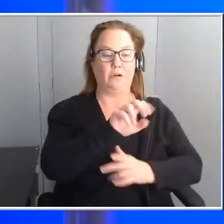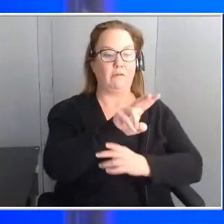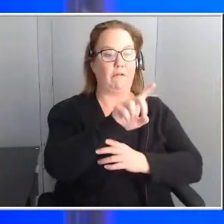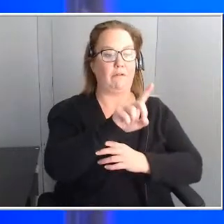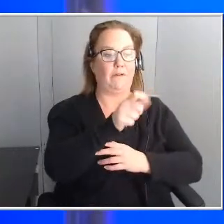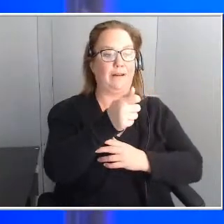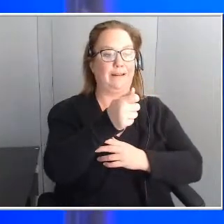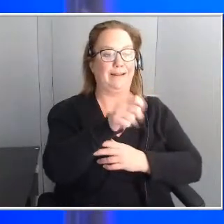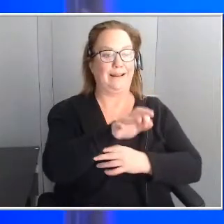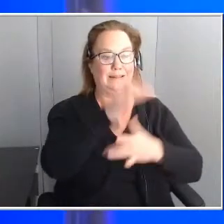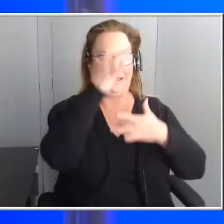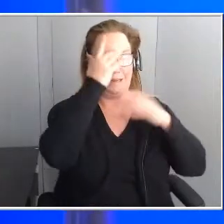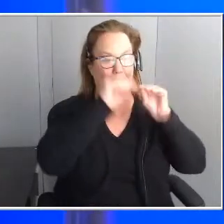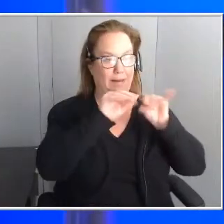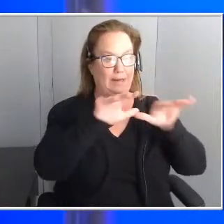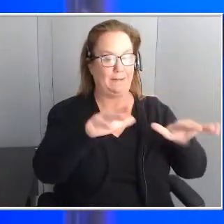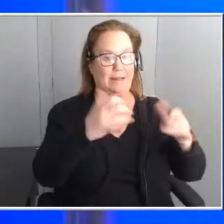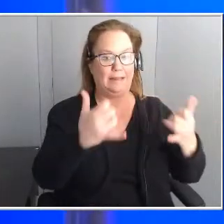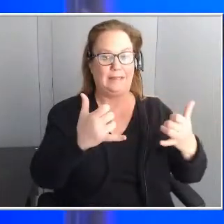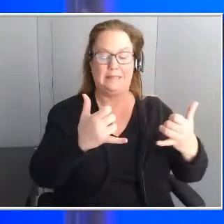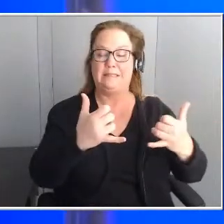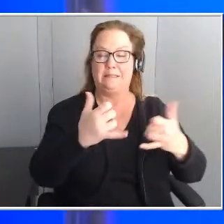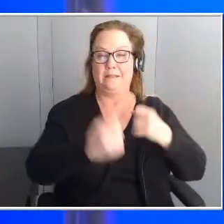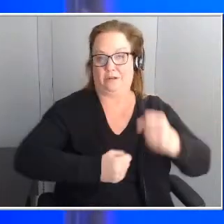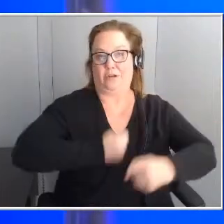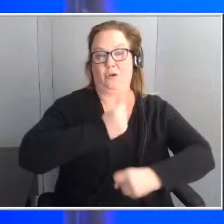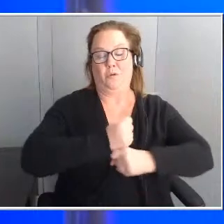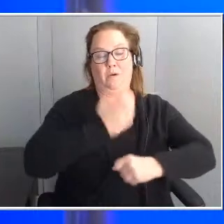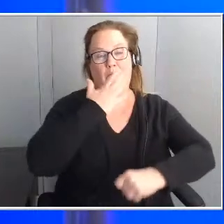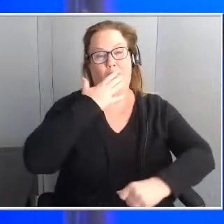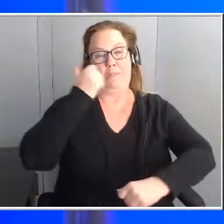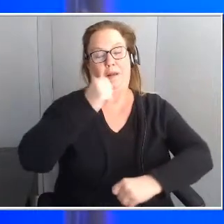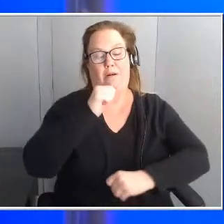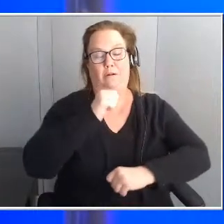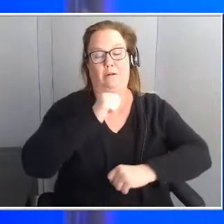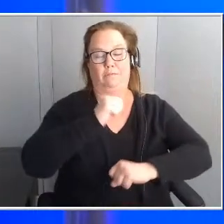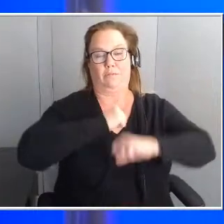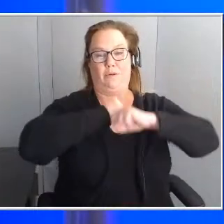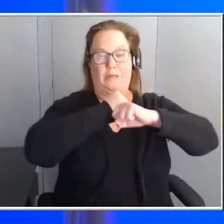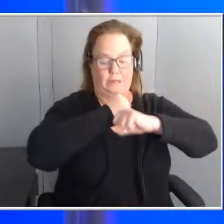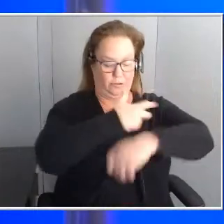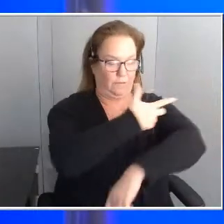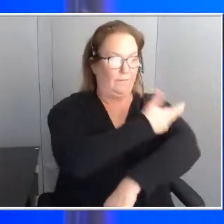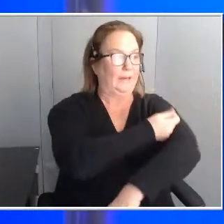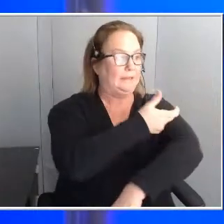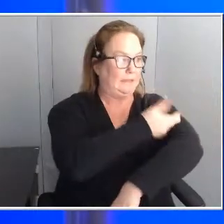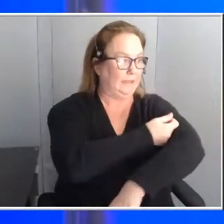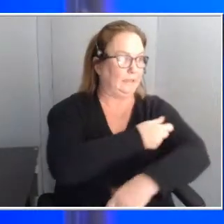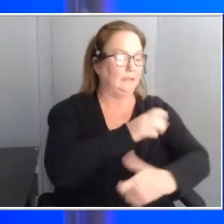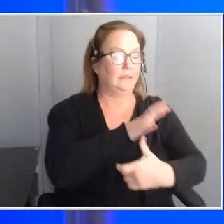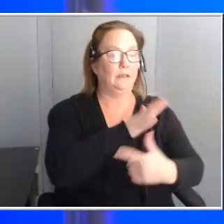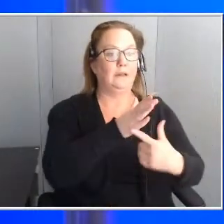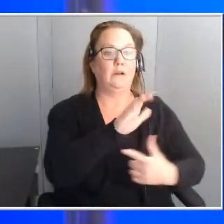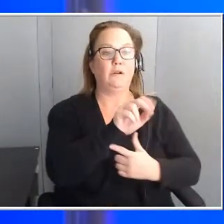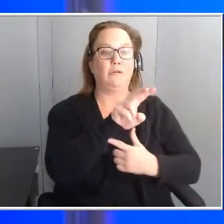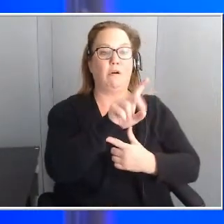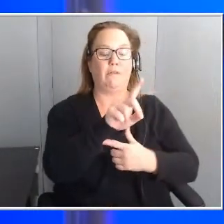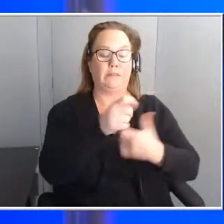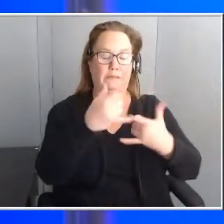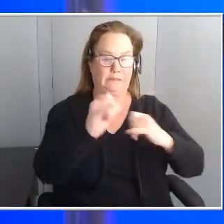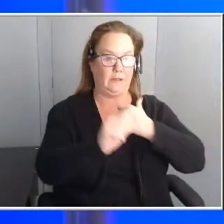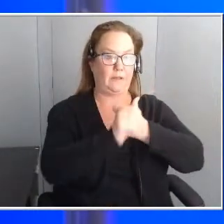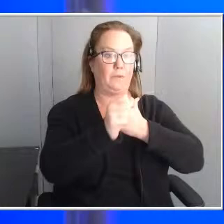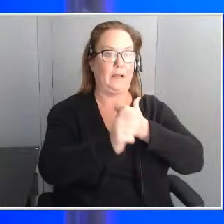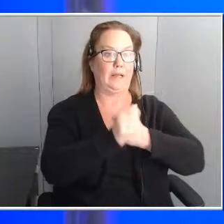And this time around, we do have better tools to manage our risks, including vaccines, of course. While COVID remains a threat, it is not